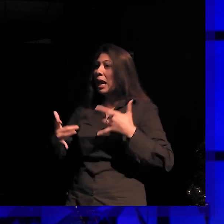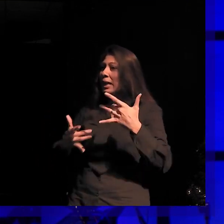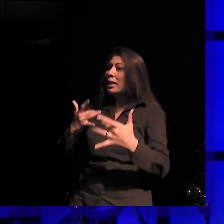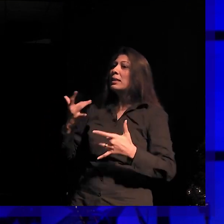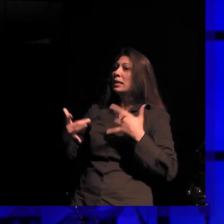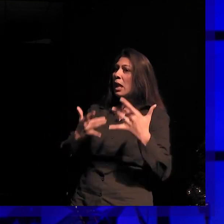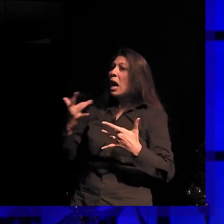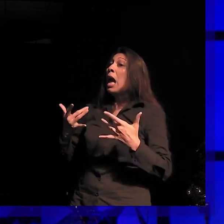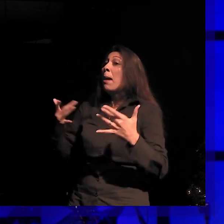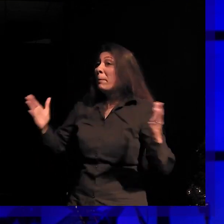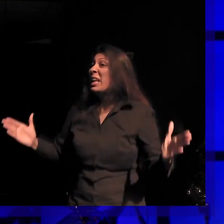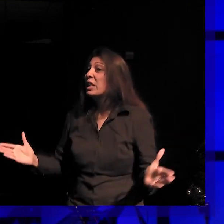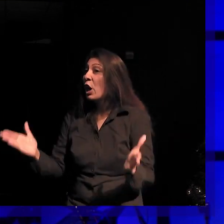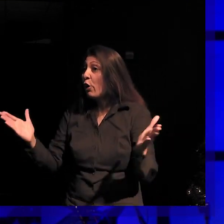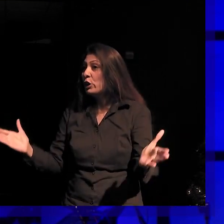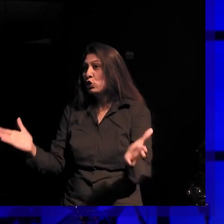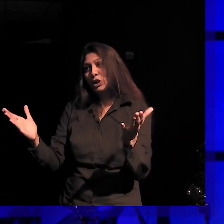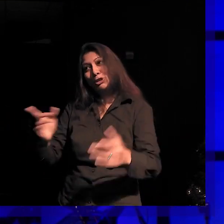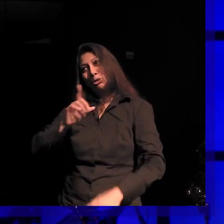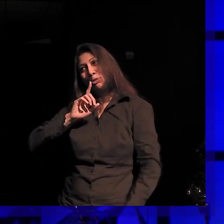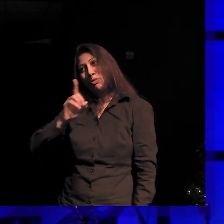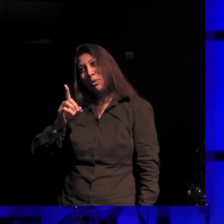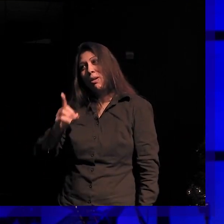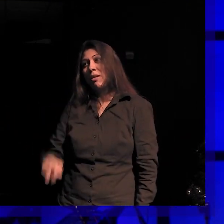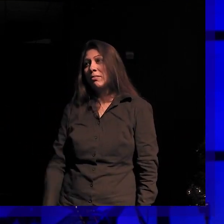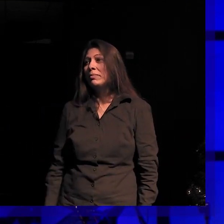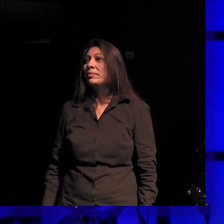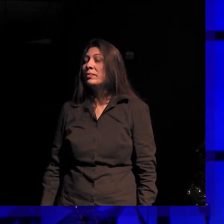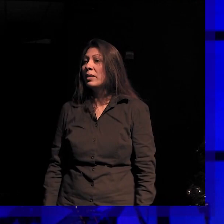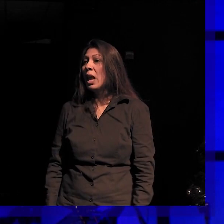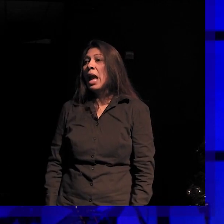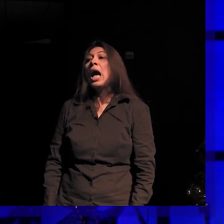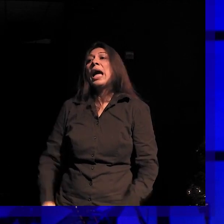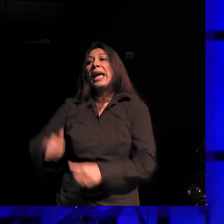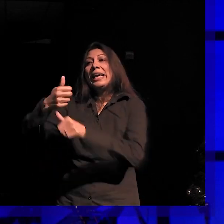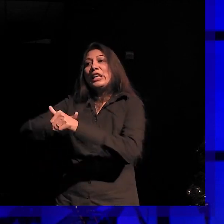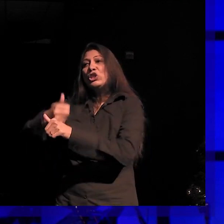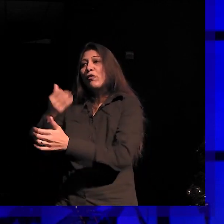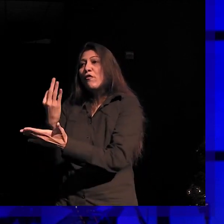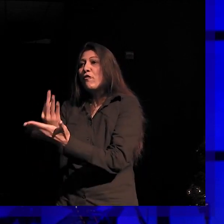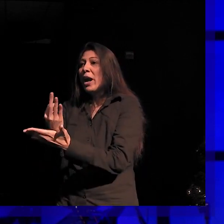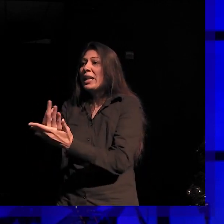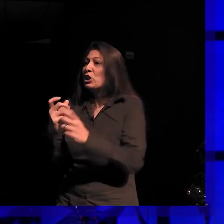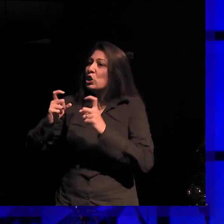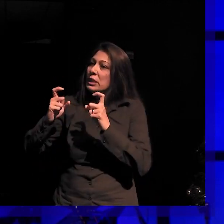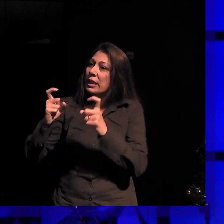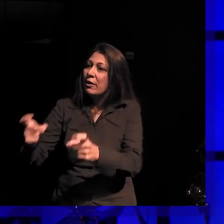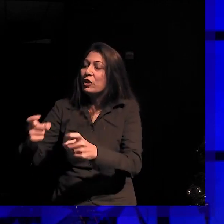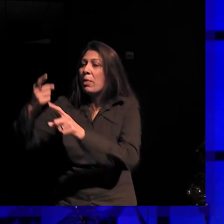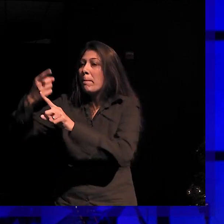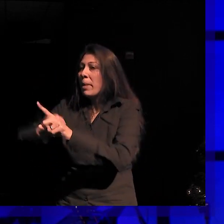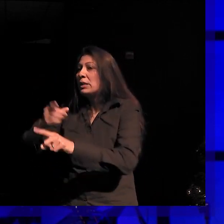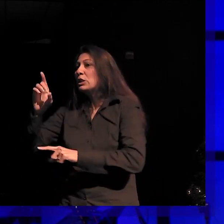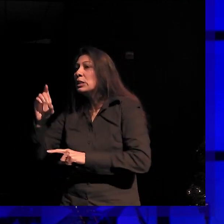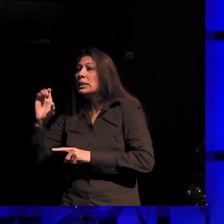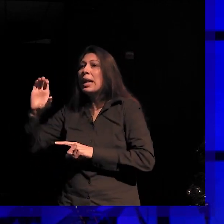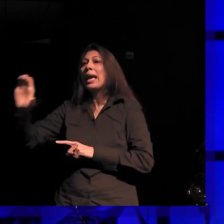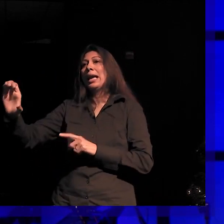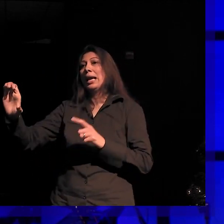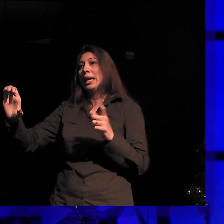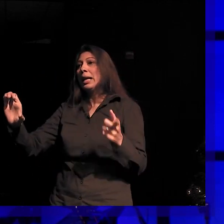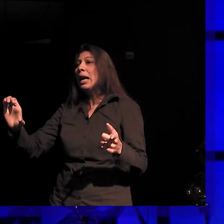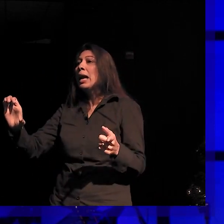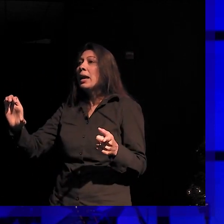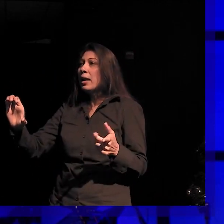folks. Be encouraged. It's true. Every single financial gift given in the month of December gives